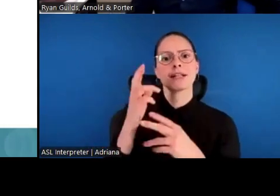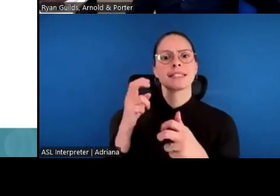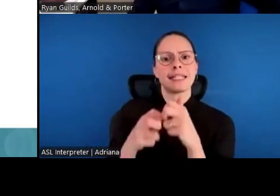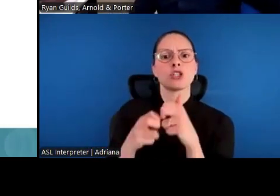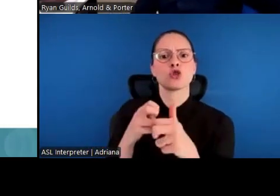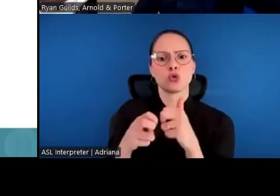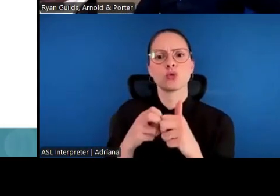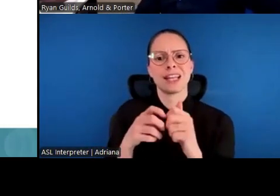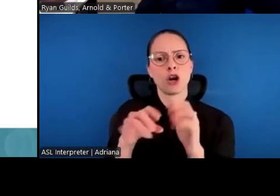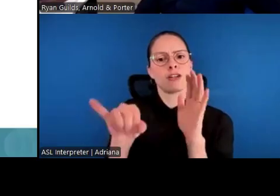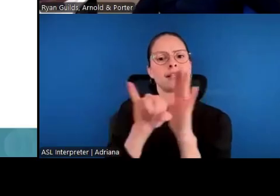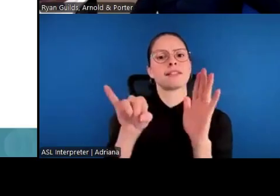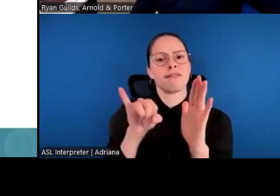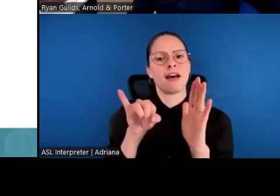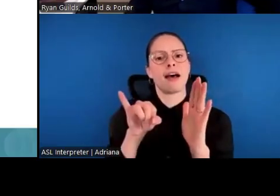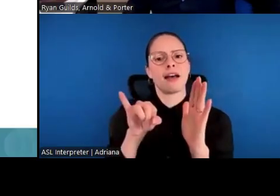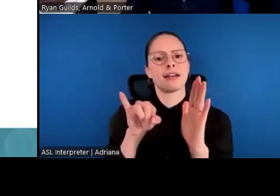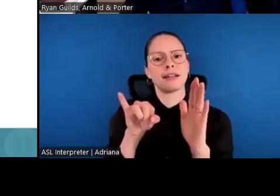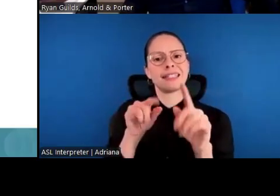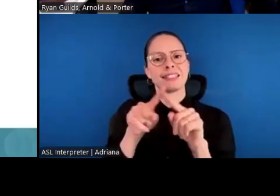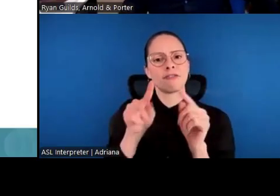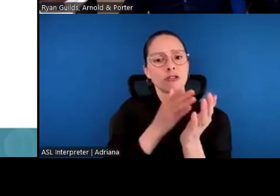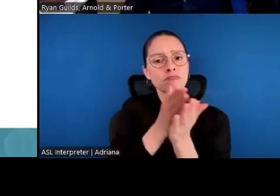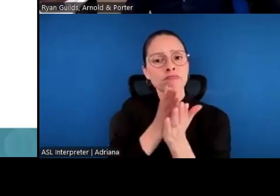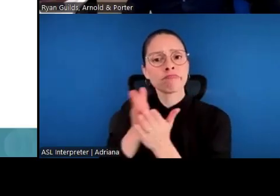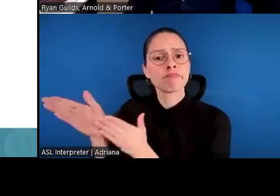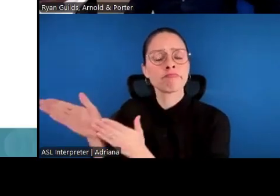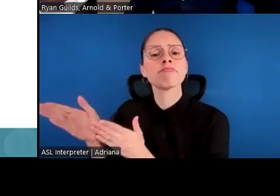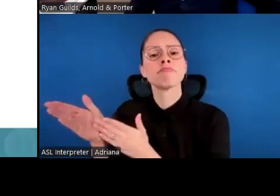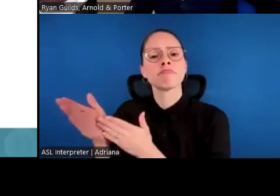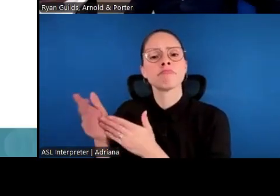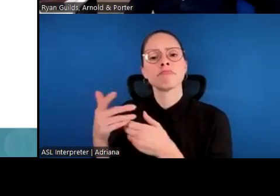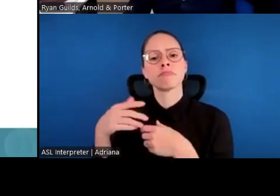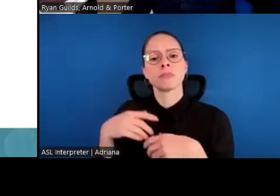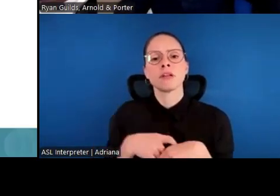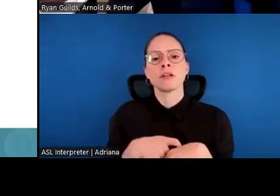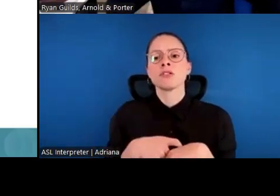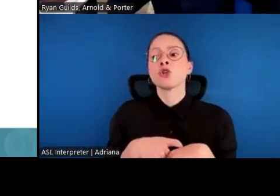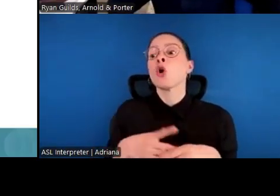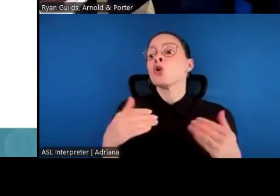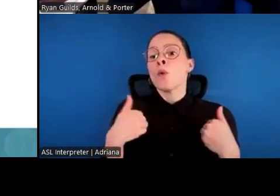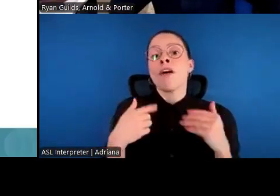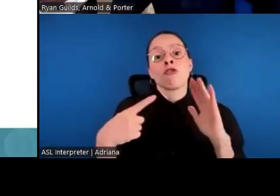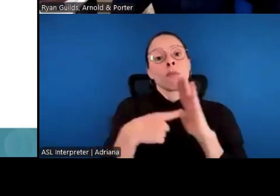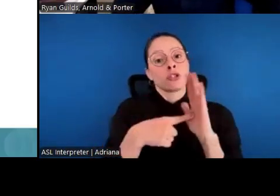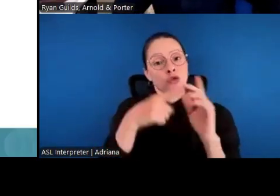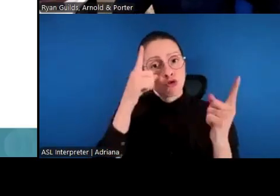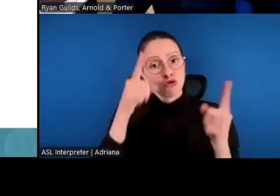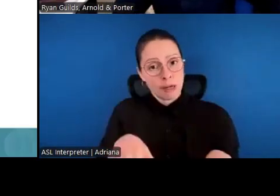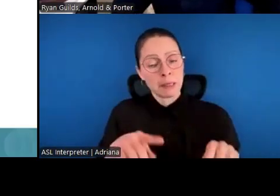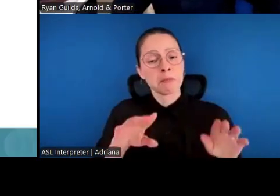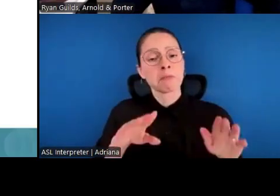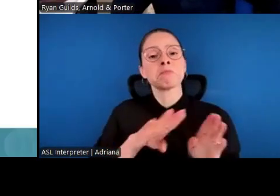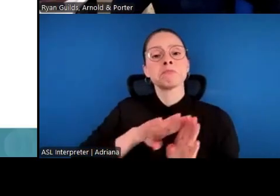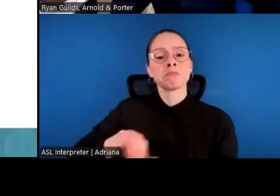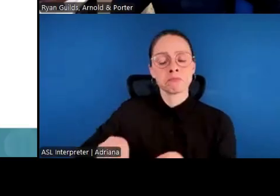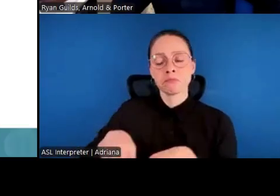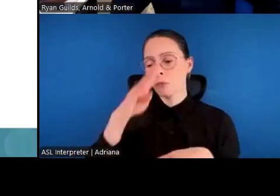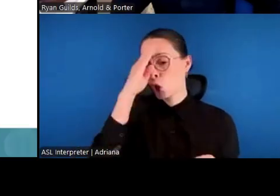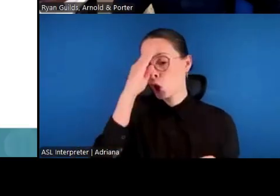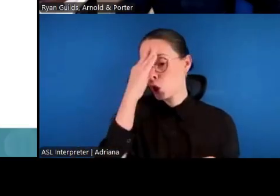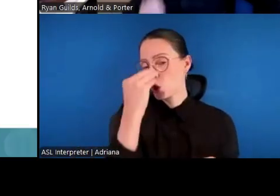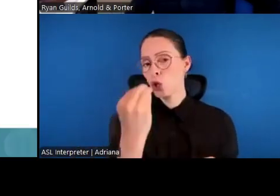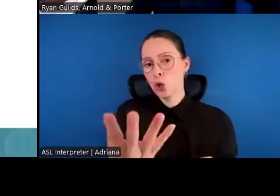out in those in terms of notices and so forth. So you've got the representation agreement in place. You've got your notice to